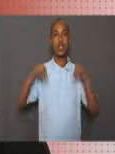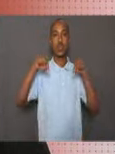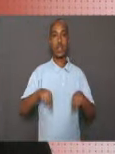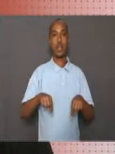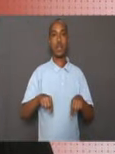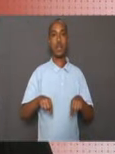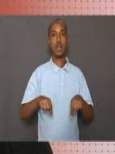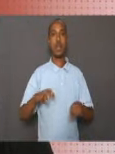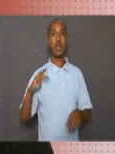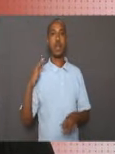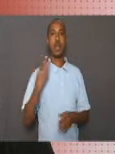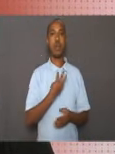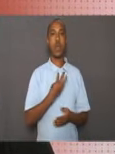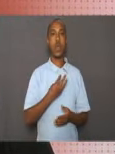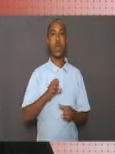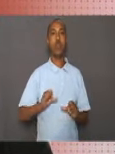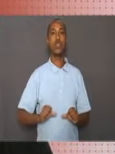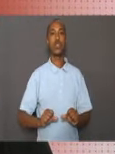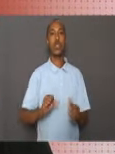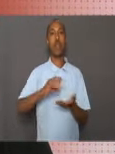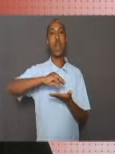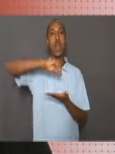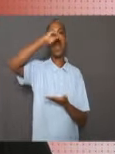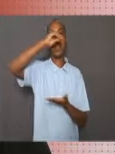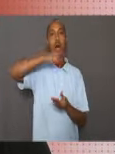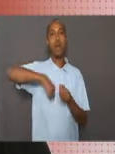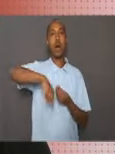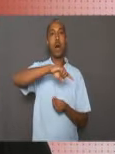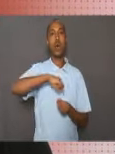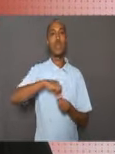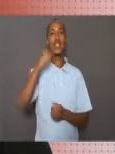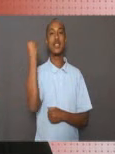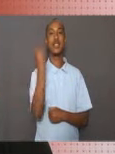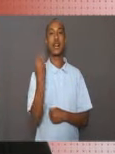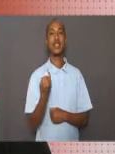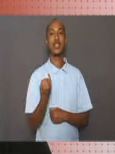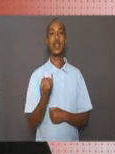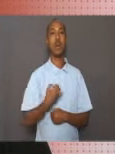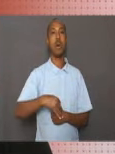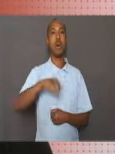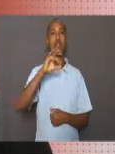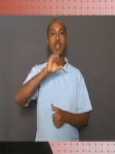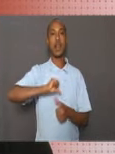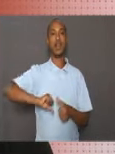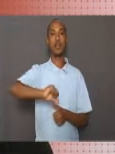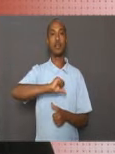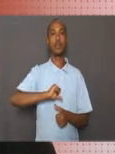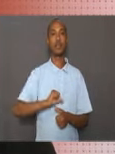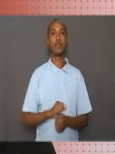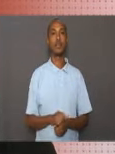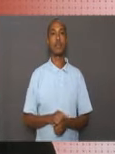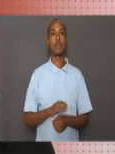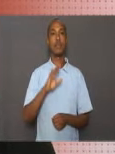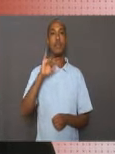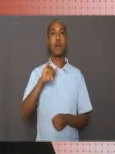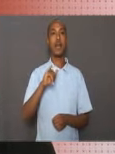Today, we will continue learning about the structure of the atom